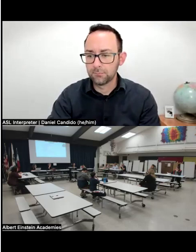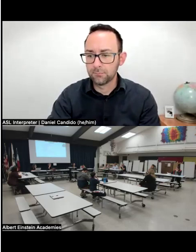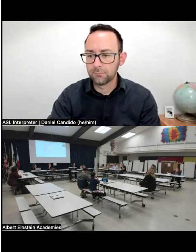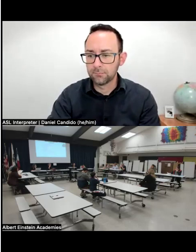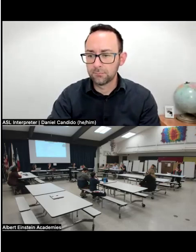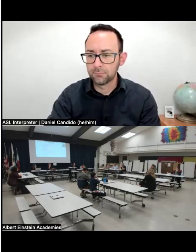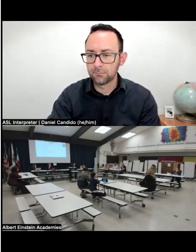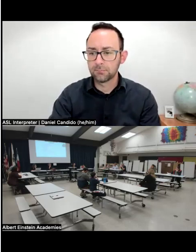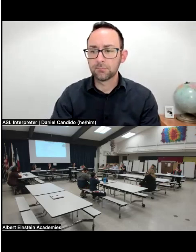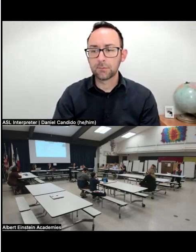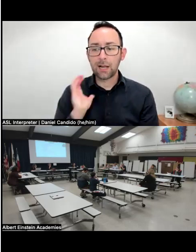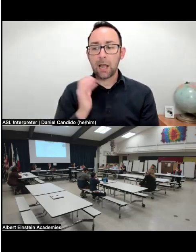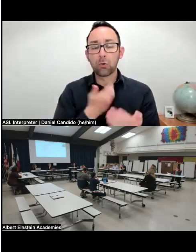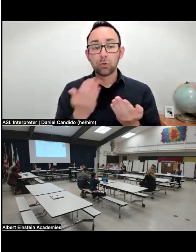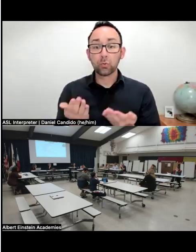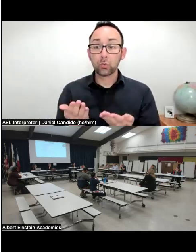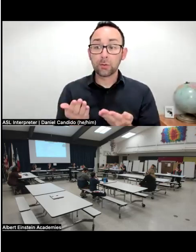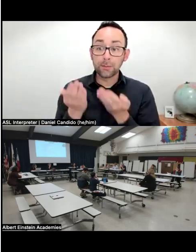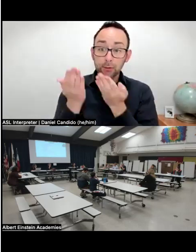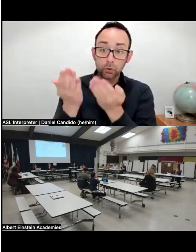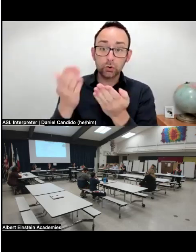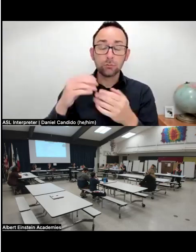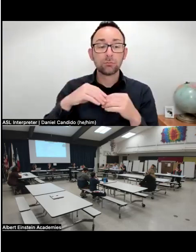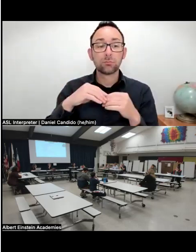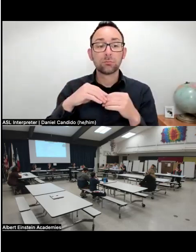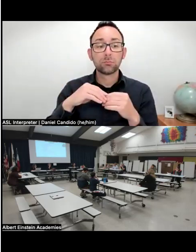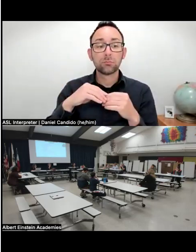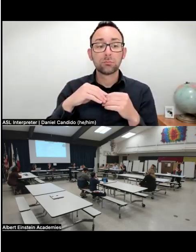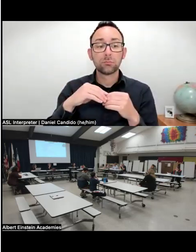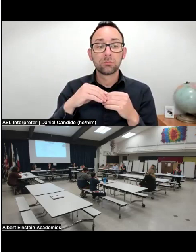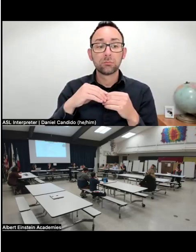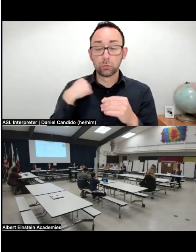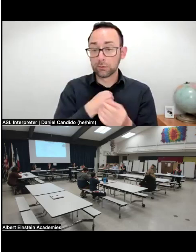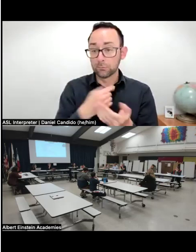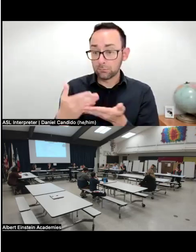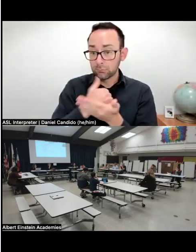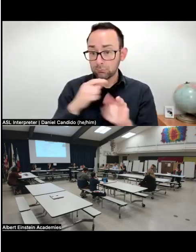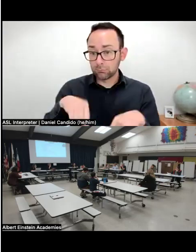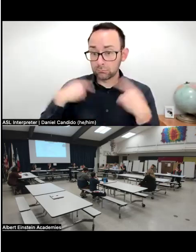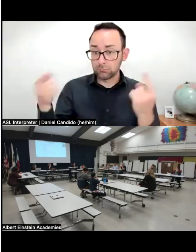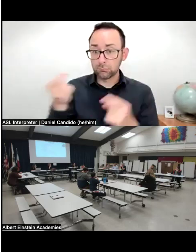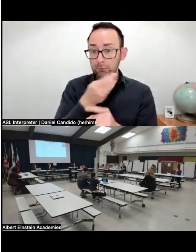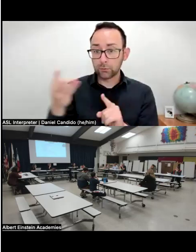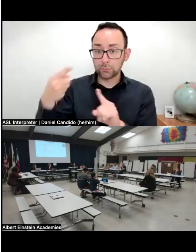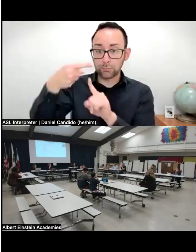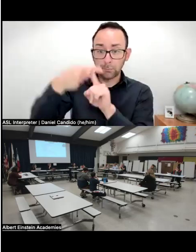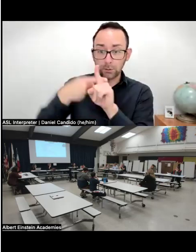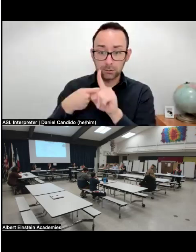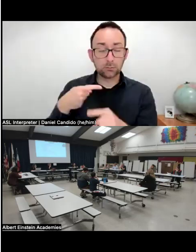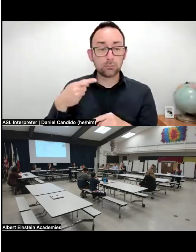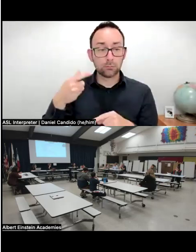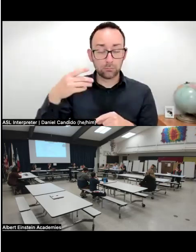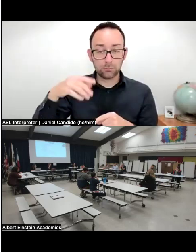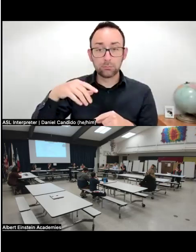So our recommendations have evolved over the last few months due to our conversations